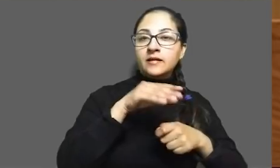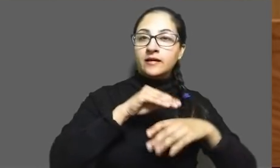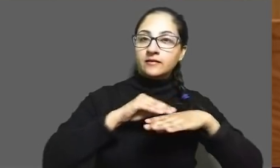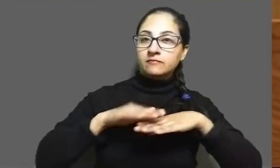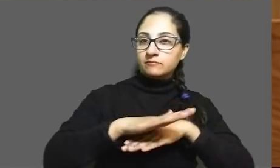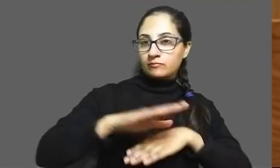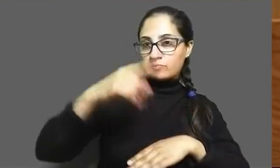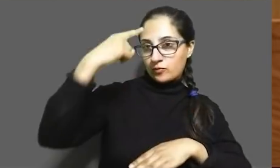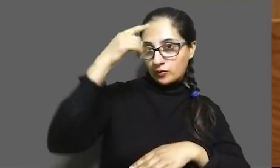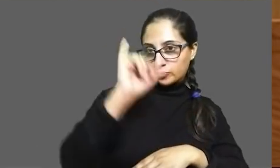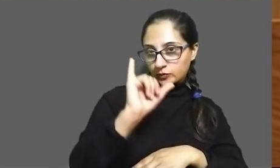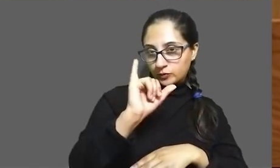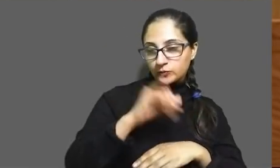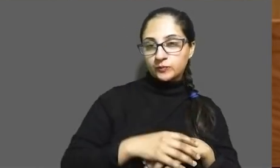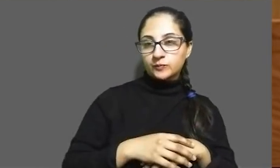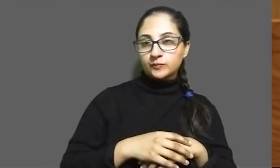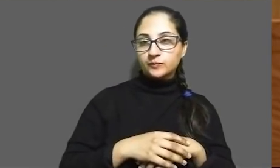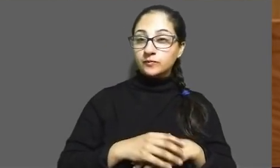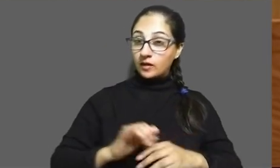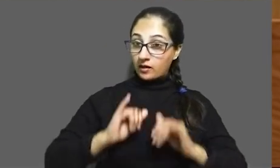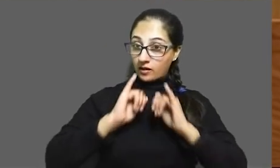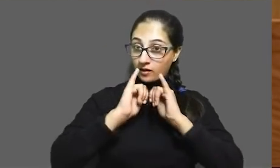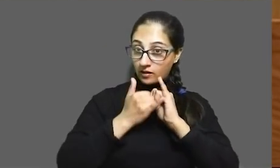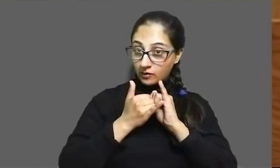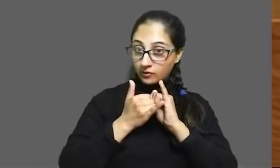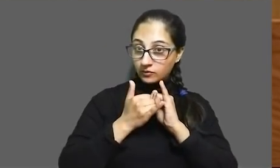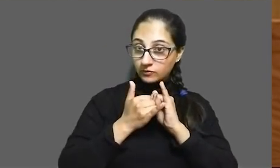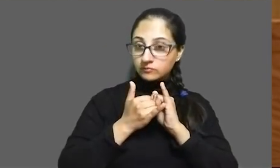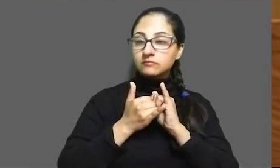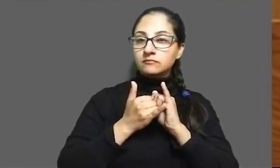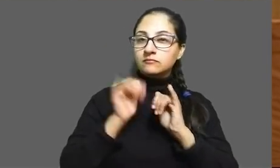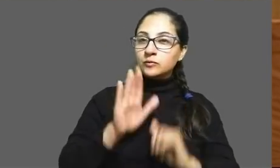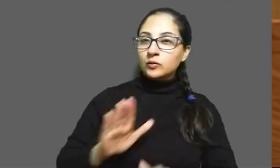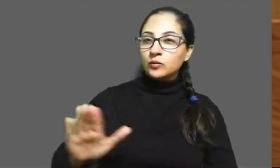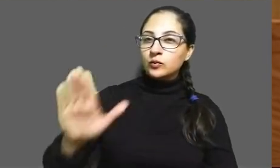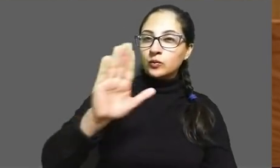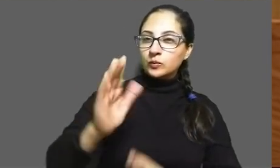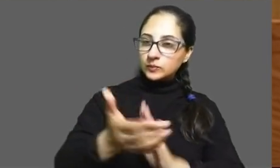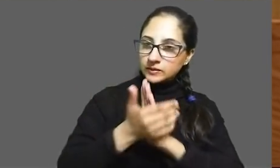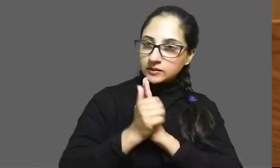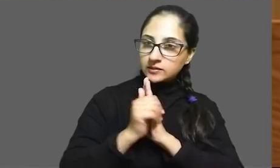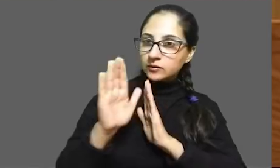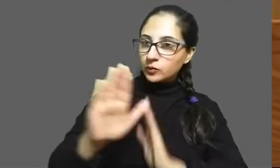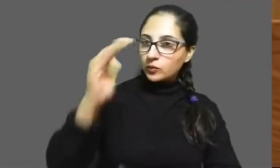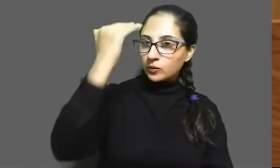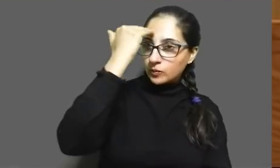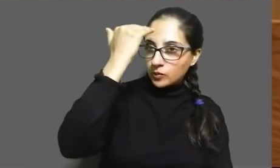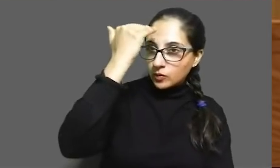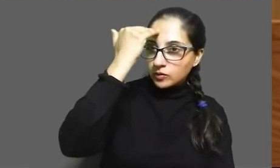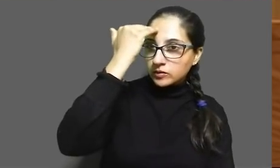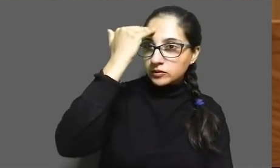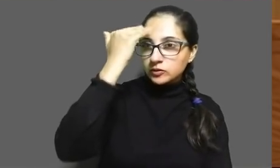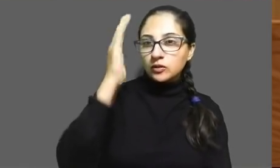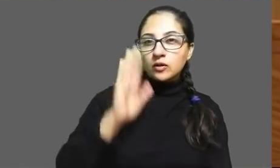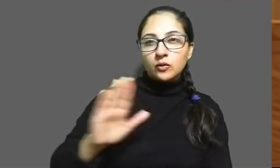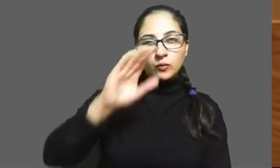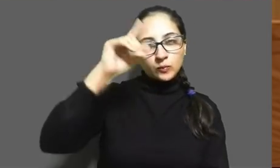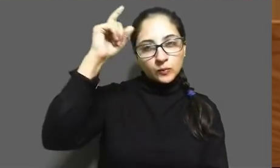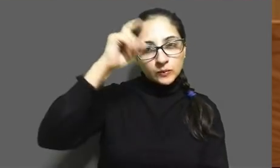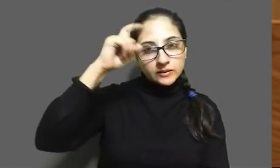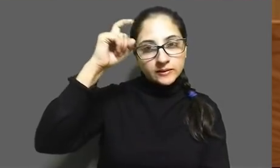living. And I say to myself, that is due to what? It's due to your